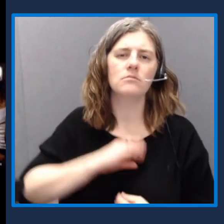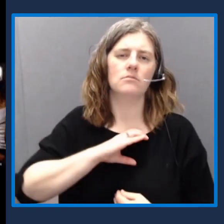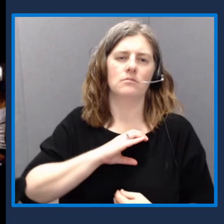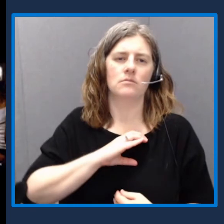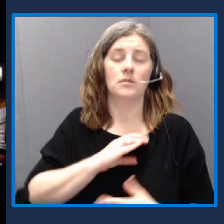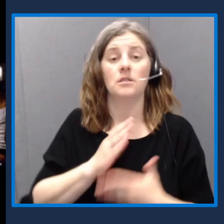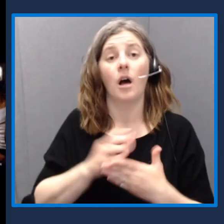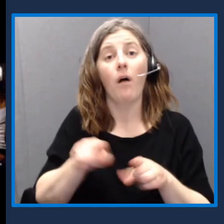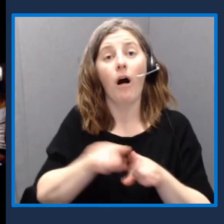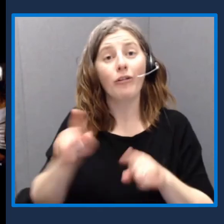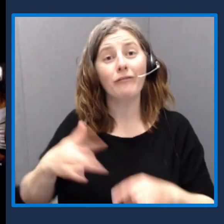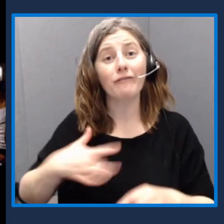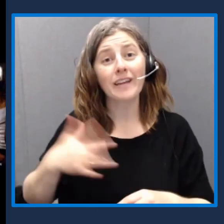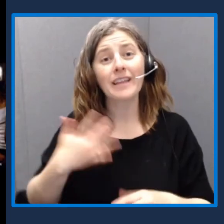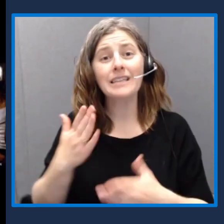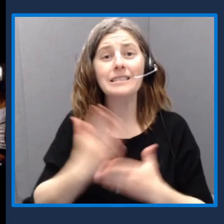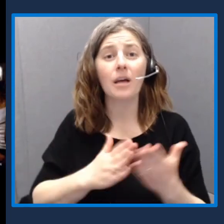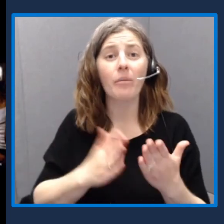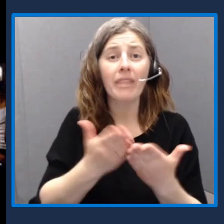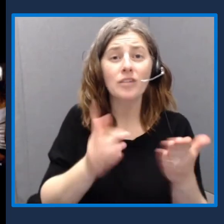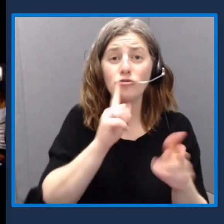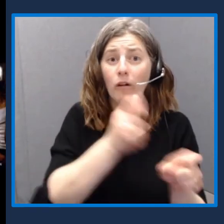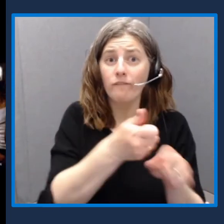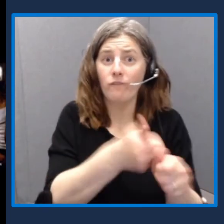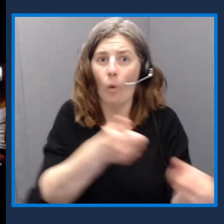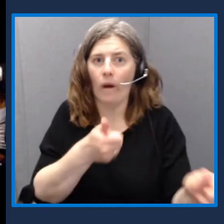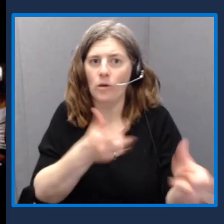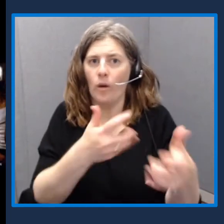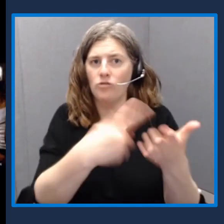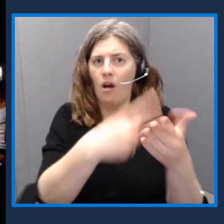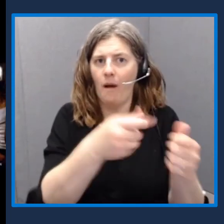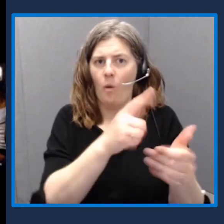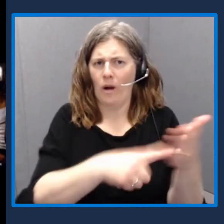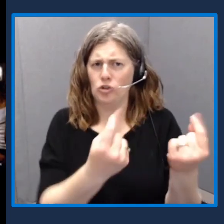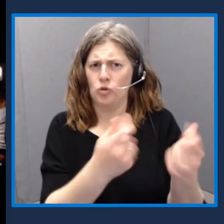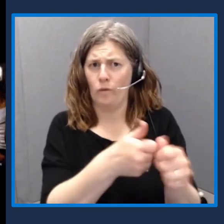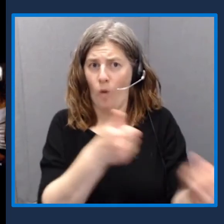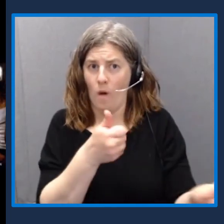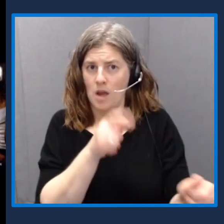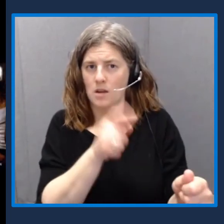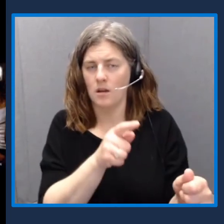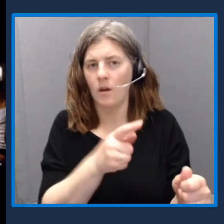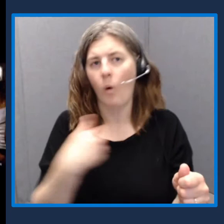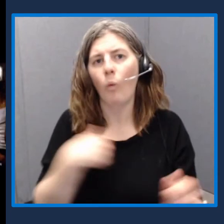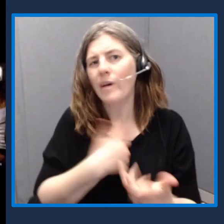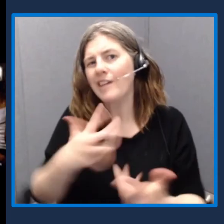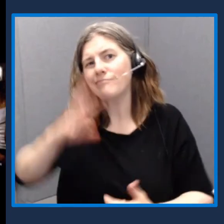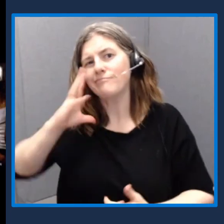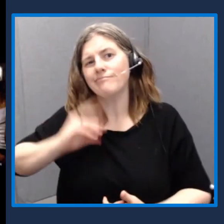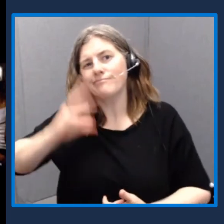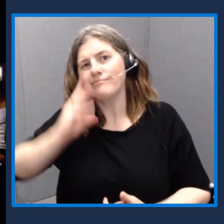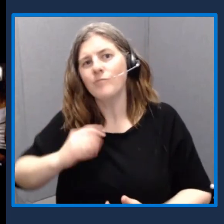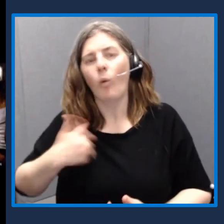feelings along the way or some pitfalls to avoid that we wanted to cover that we've gone through or